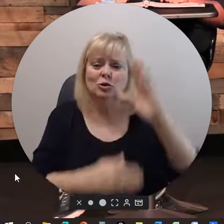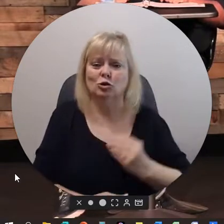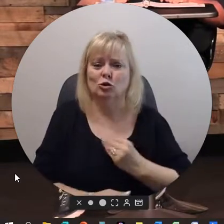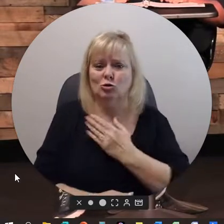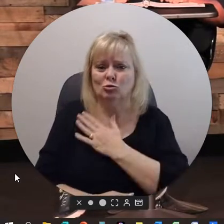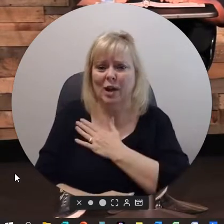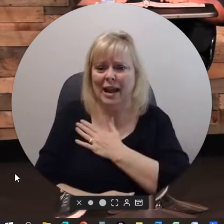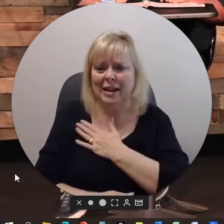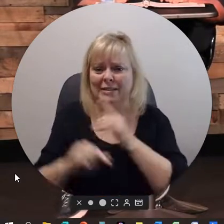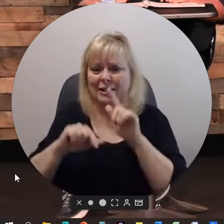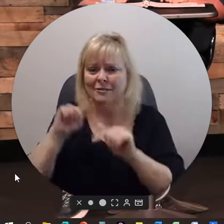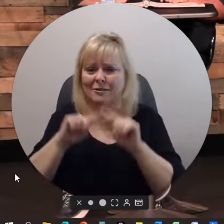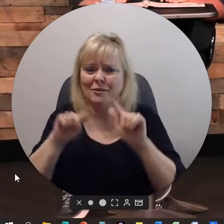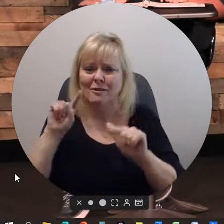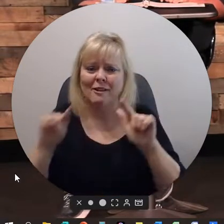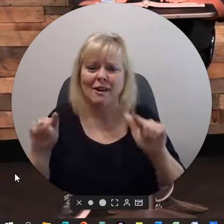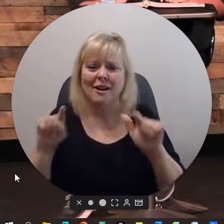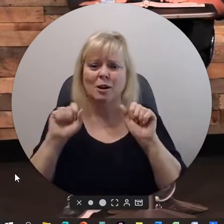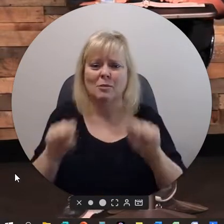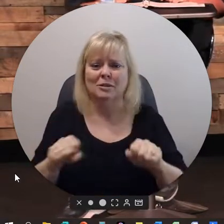forms."